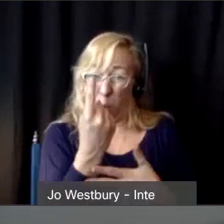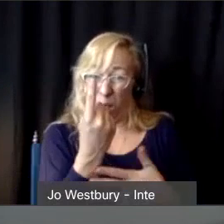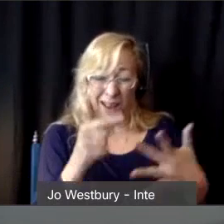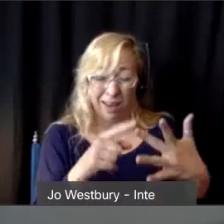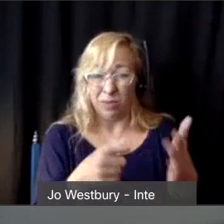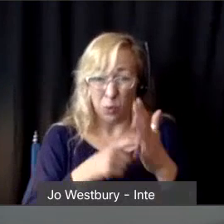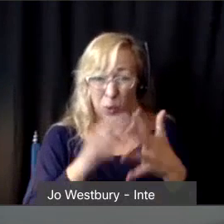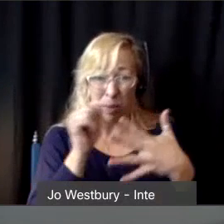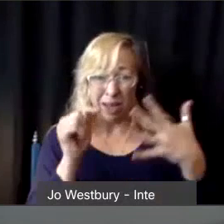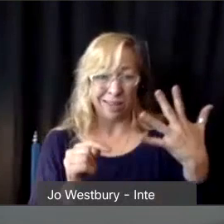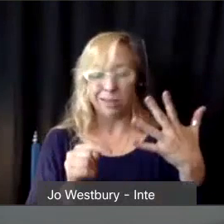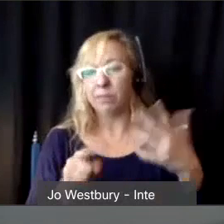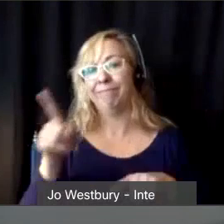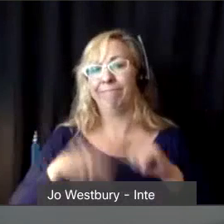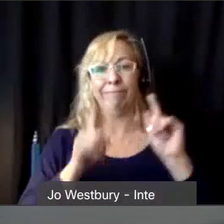During the visit,